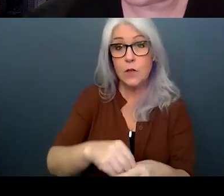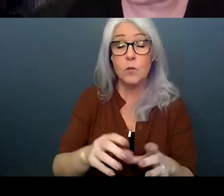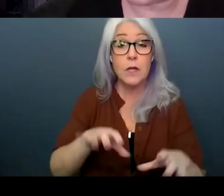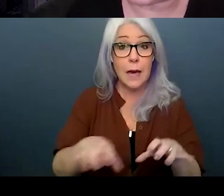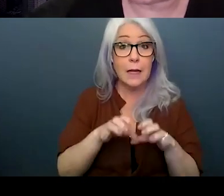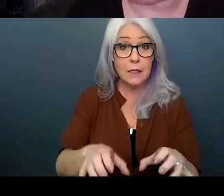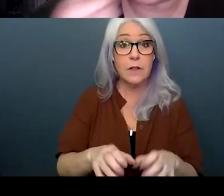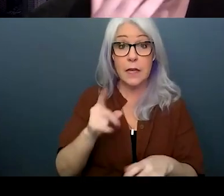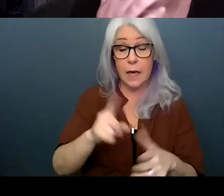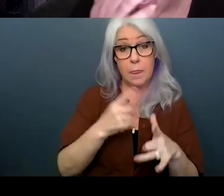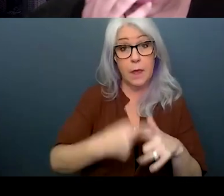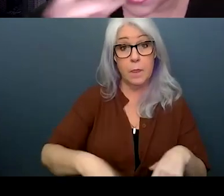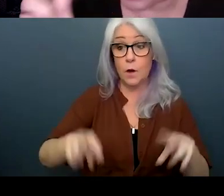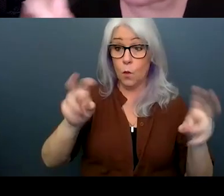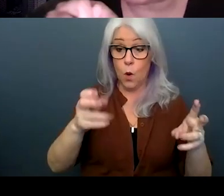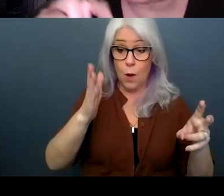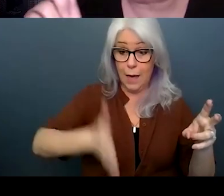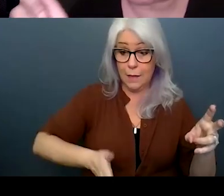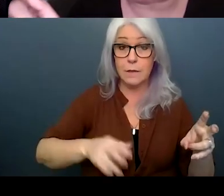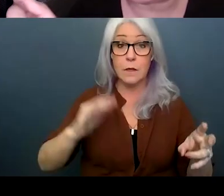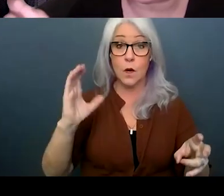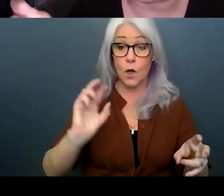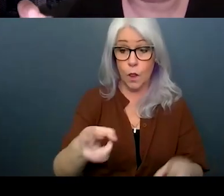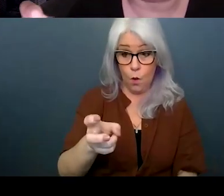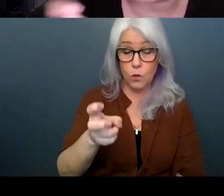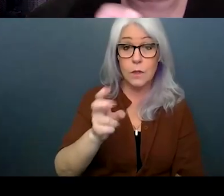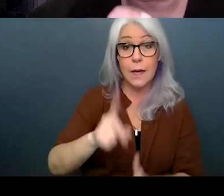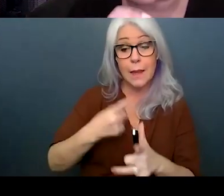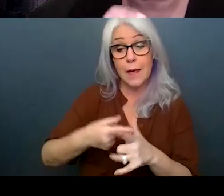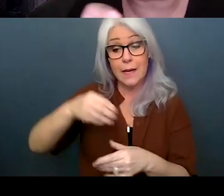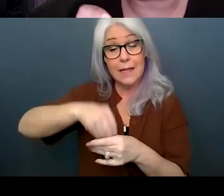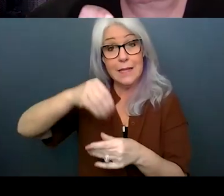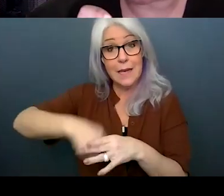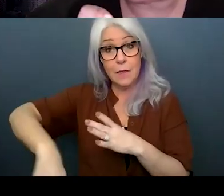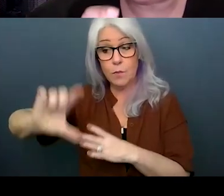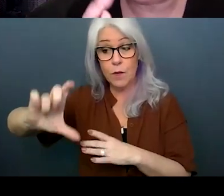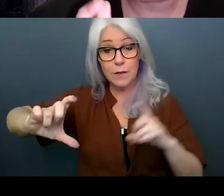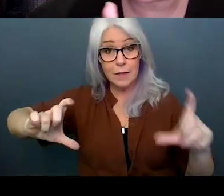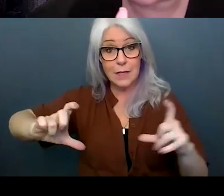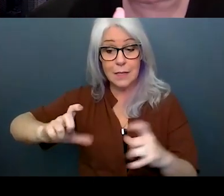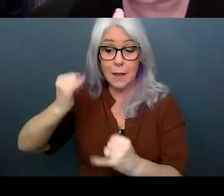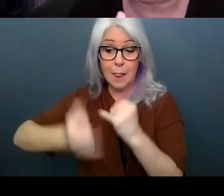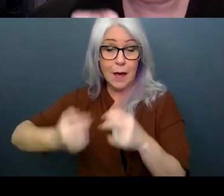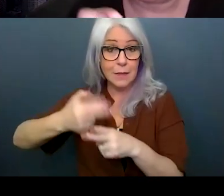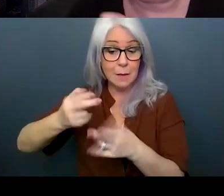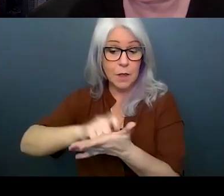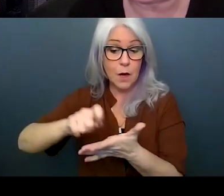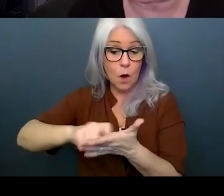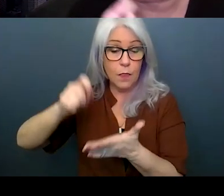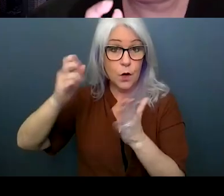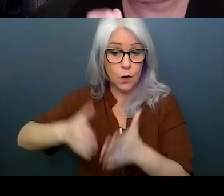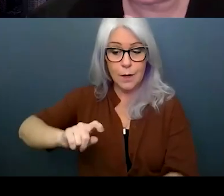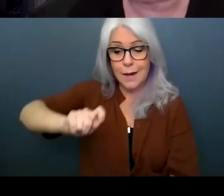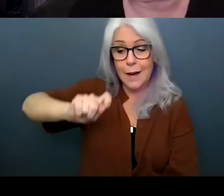so there's a closed quotation mark. And now within the parentheses, you have the last name of the author, comma,